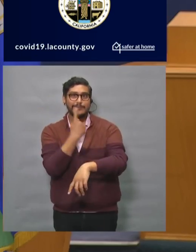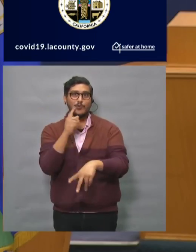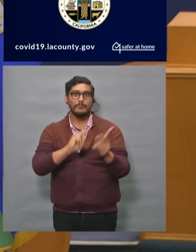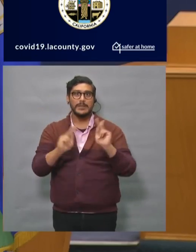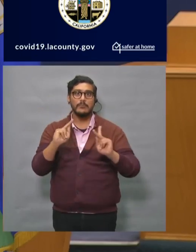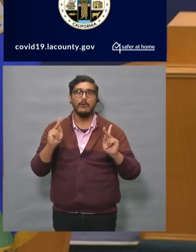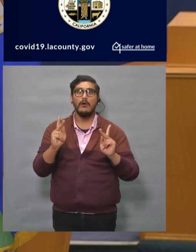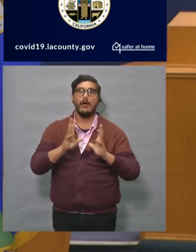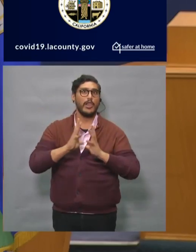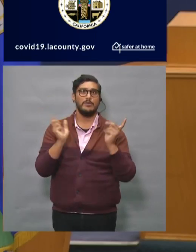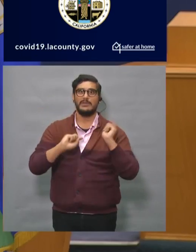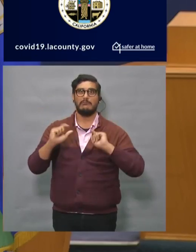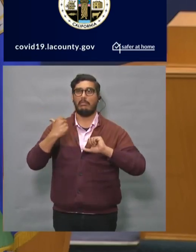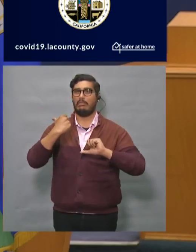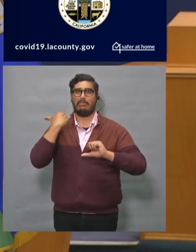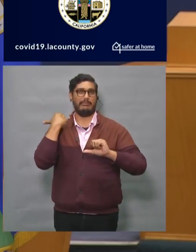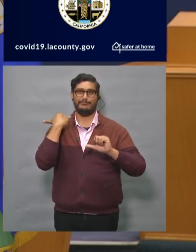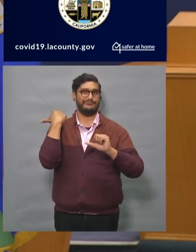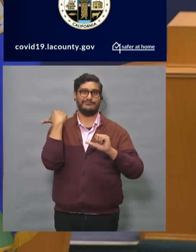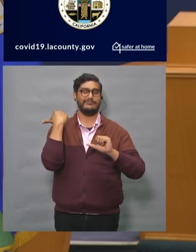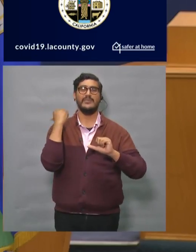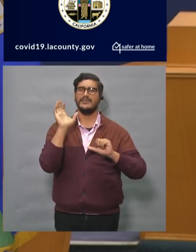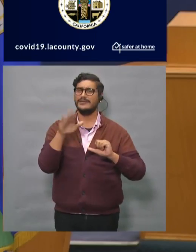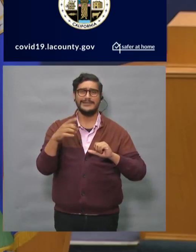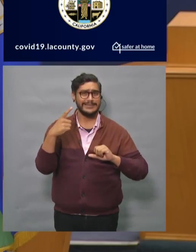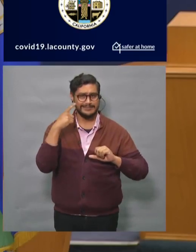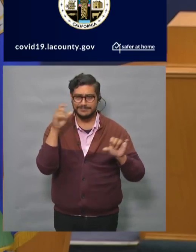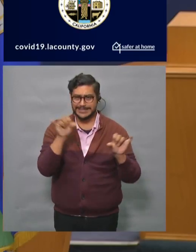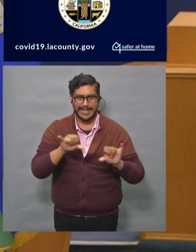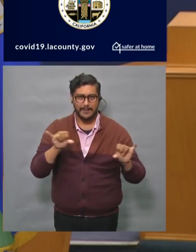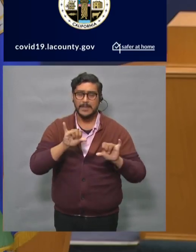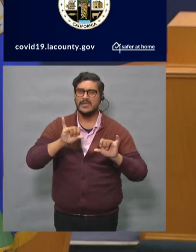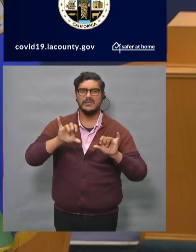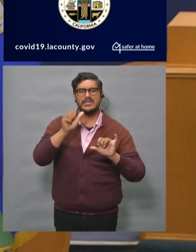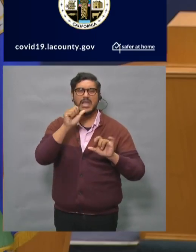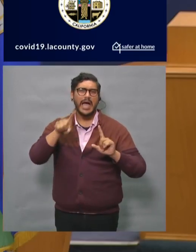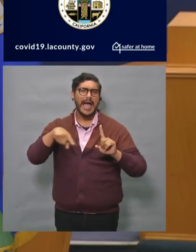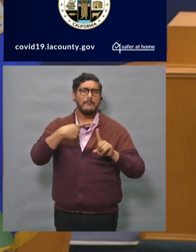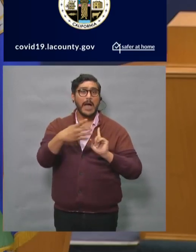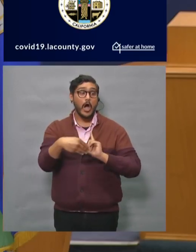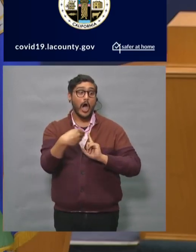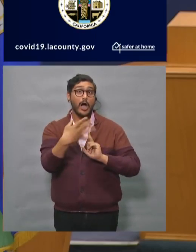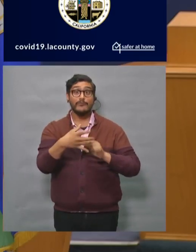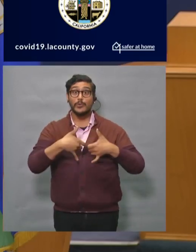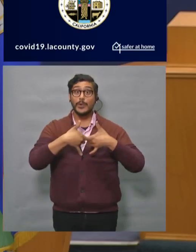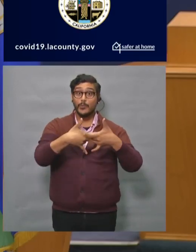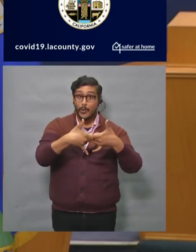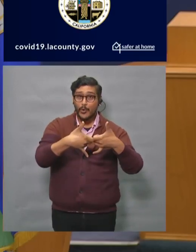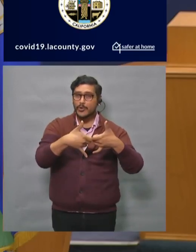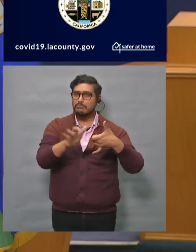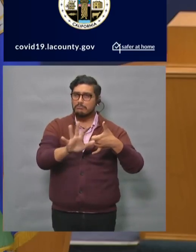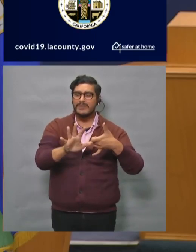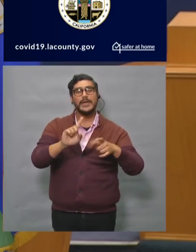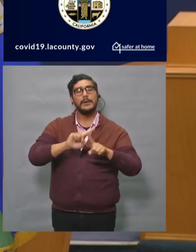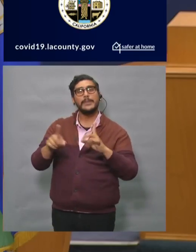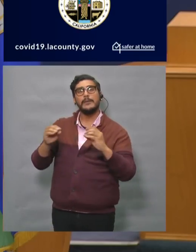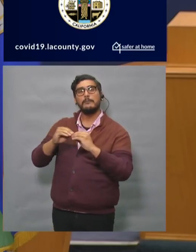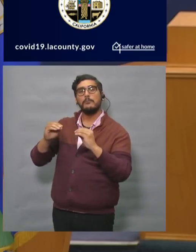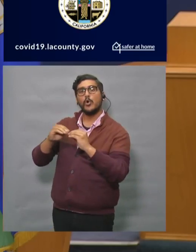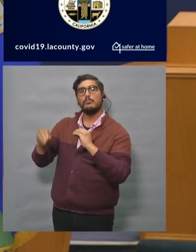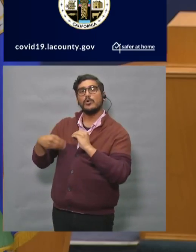resistance, but I think it's the same strategy. It's less about offering incentives, I think, than it is about making it easy for people,